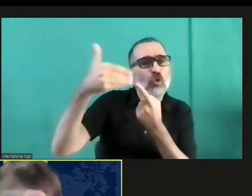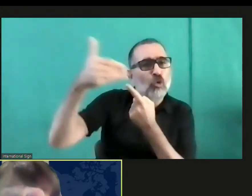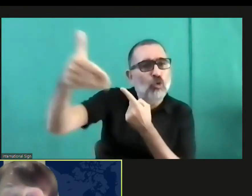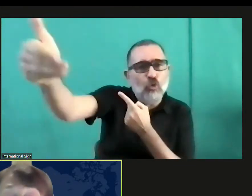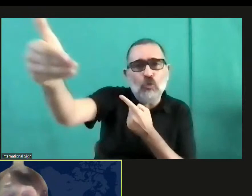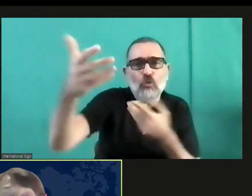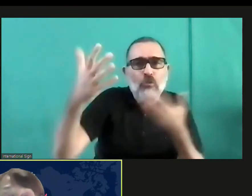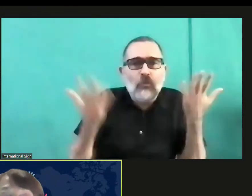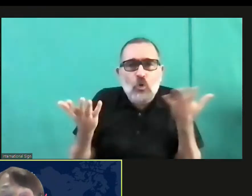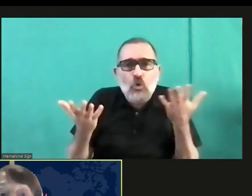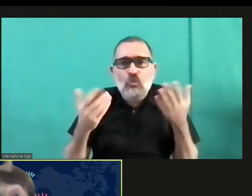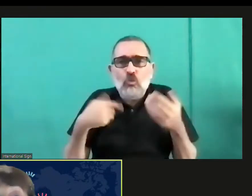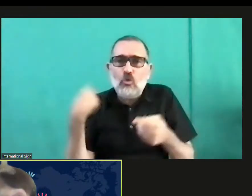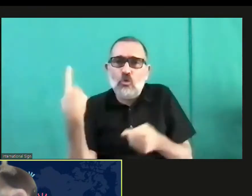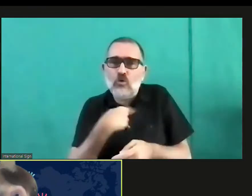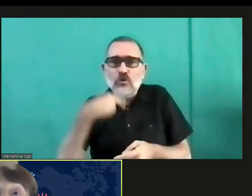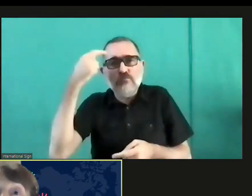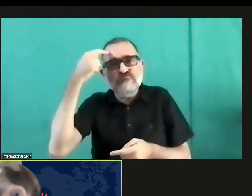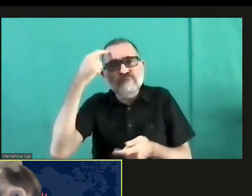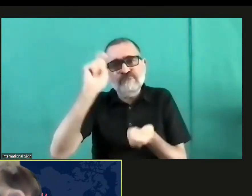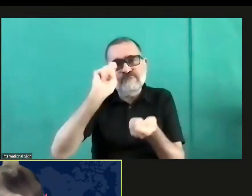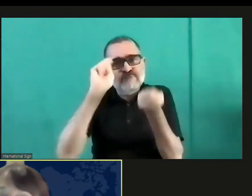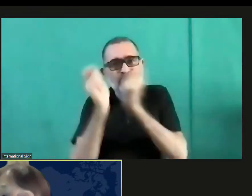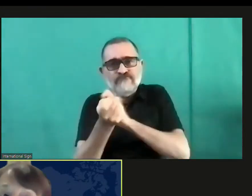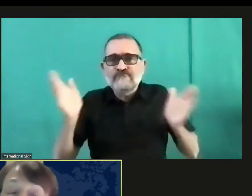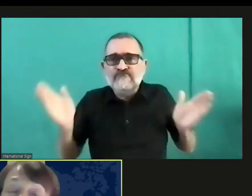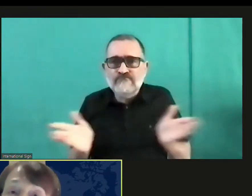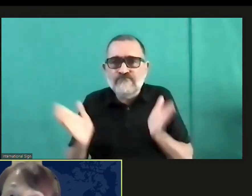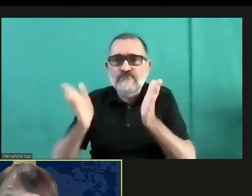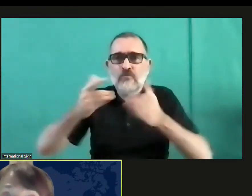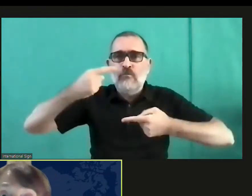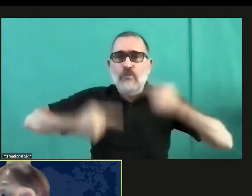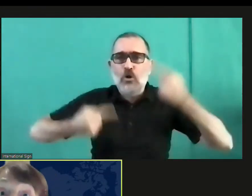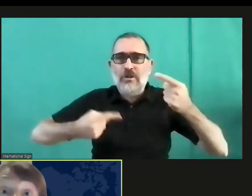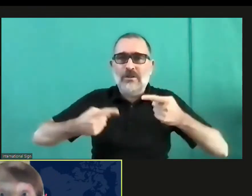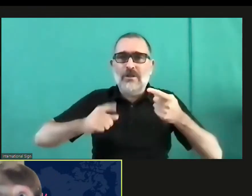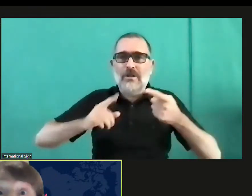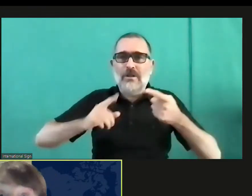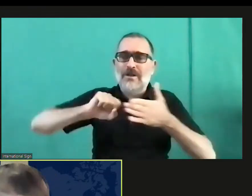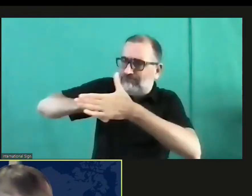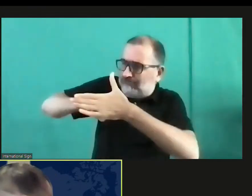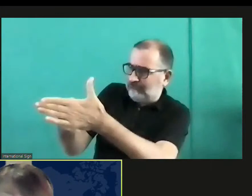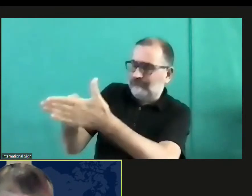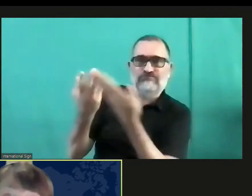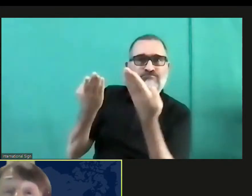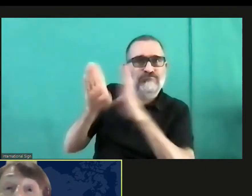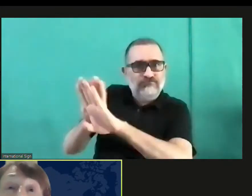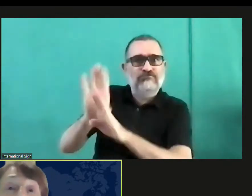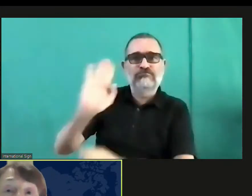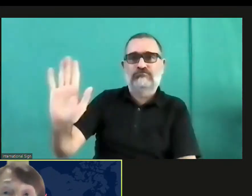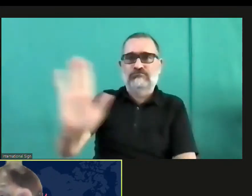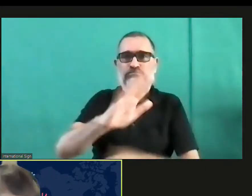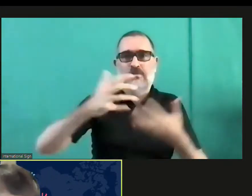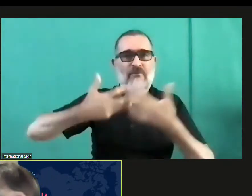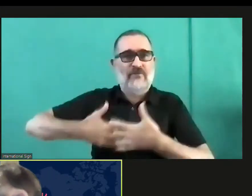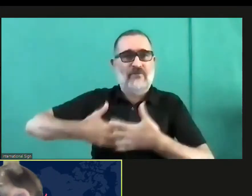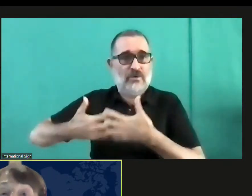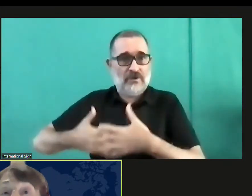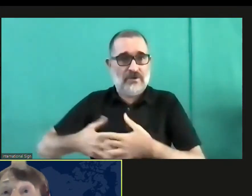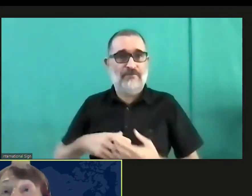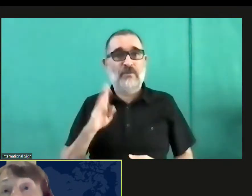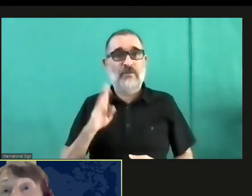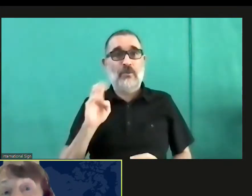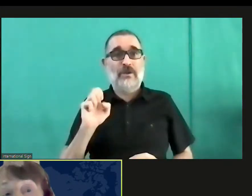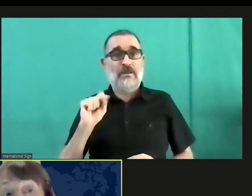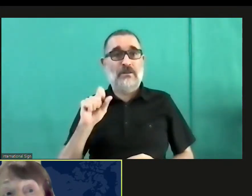When one thinks about this current moment we are in with the pandemic, I think it's helpful to do a